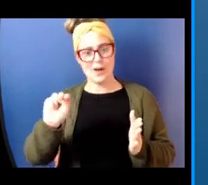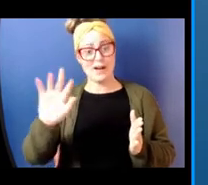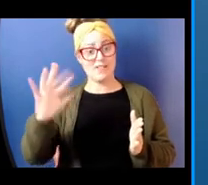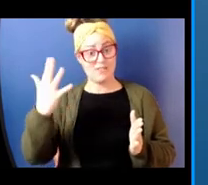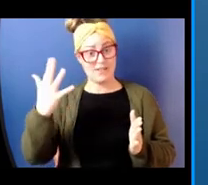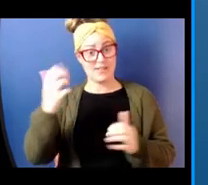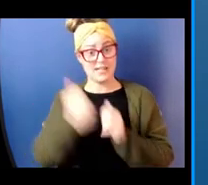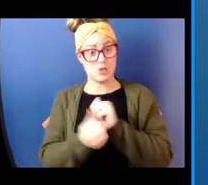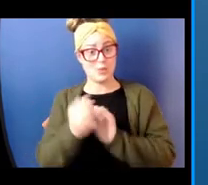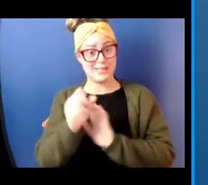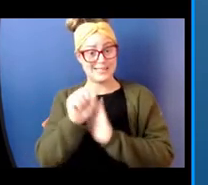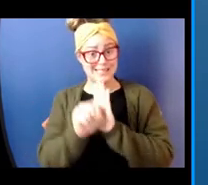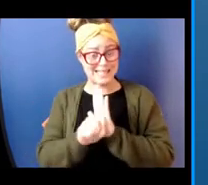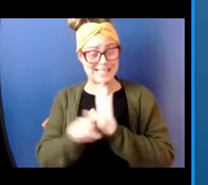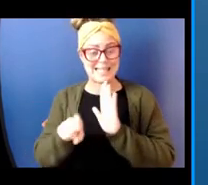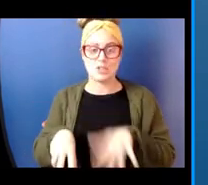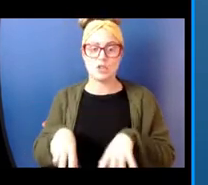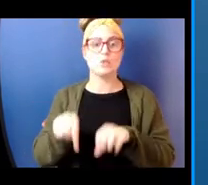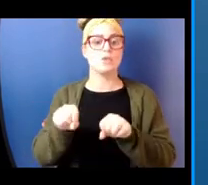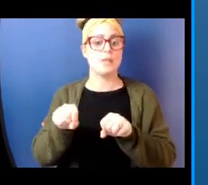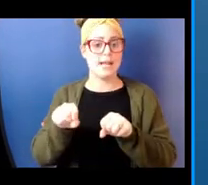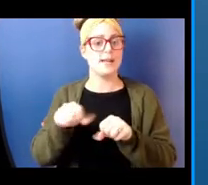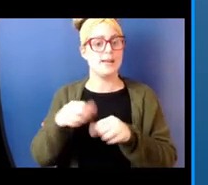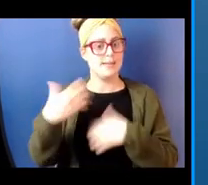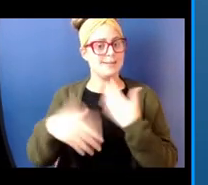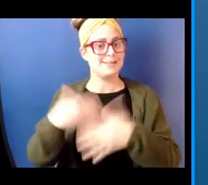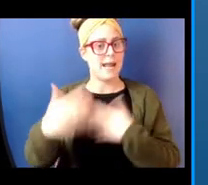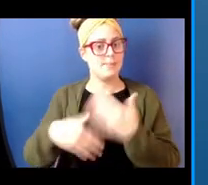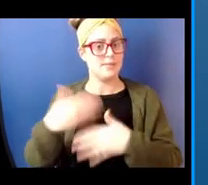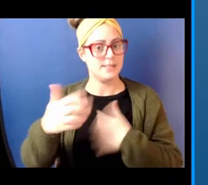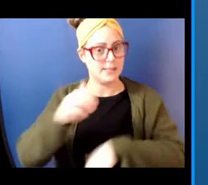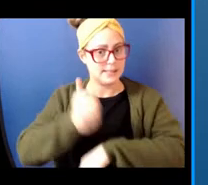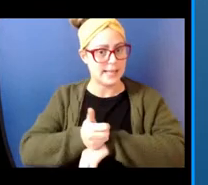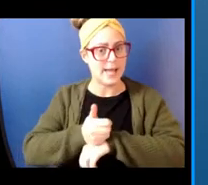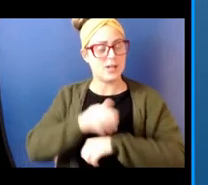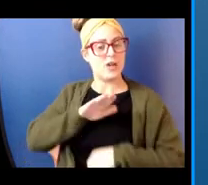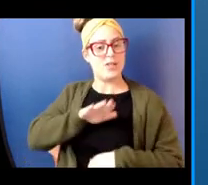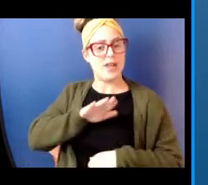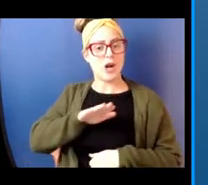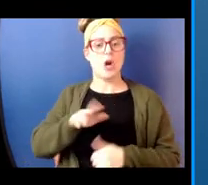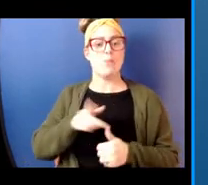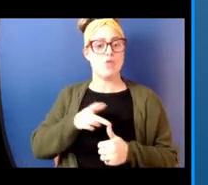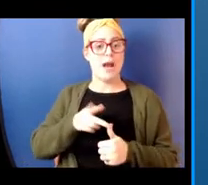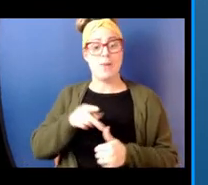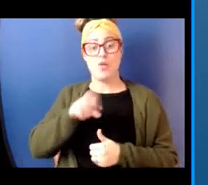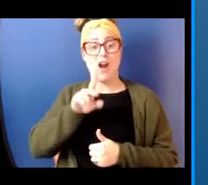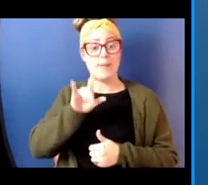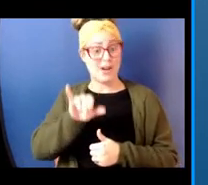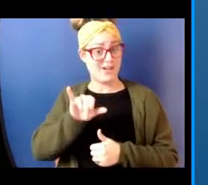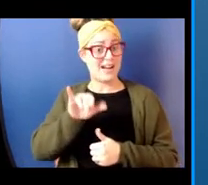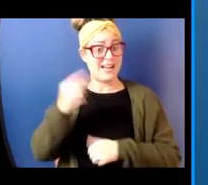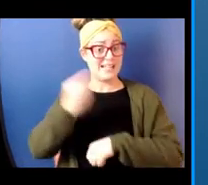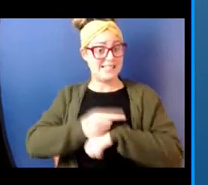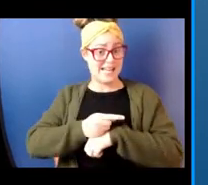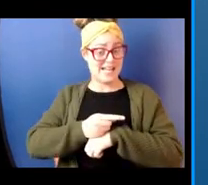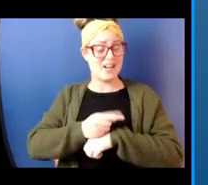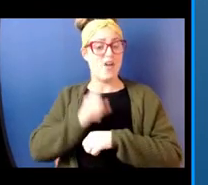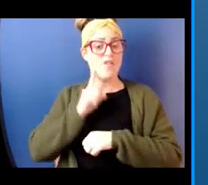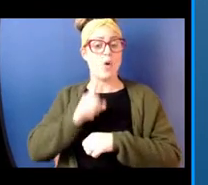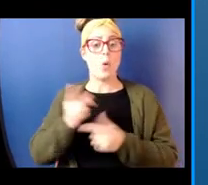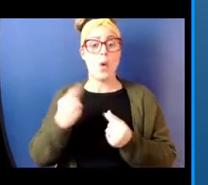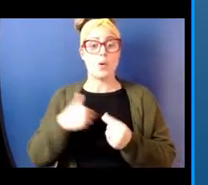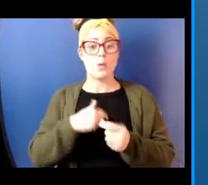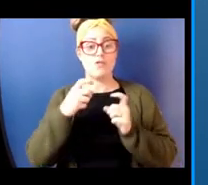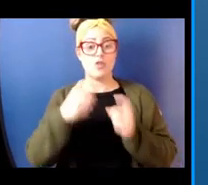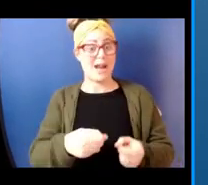hold to set its primary date on the date that we are granting them a waiver for if they don't